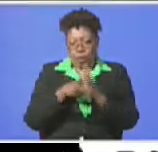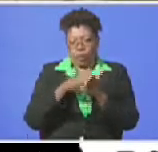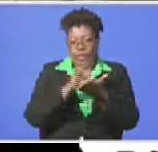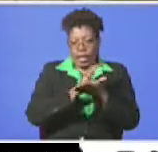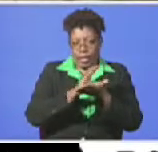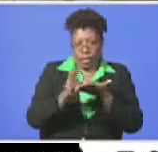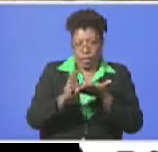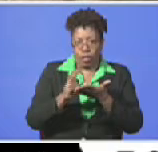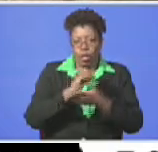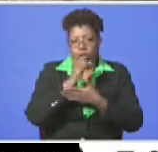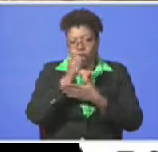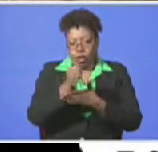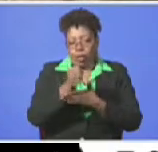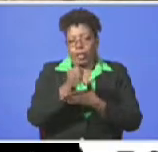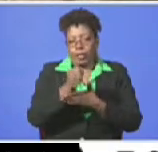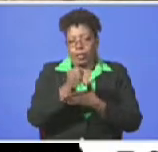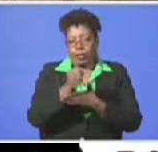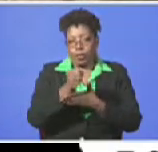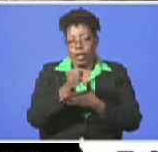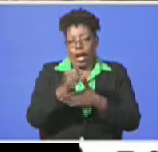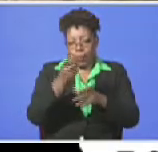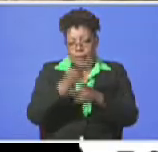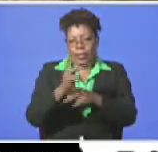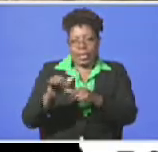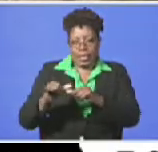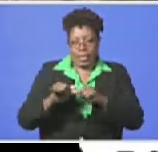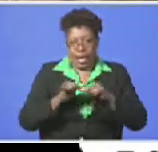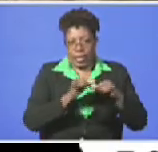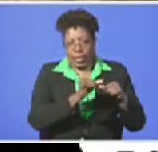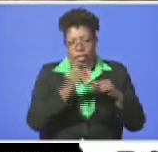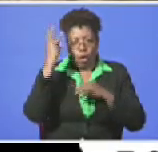cleanliness guaranteed, cleanliness standards to ensure a